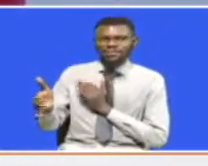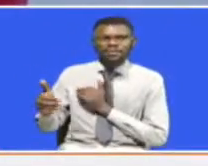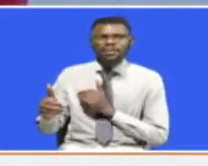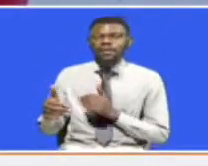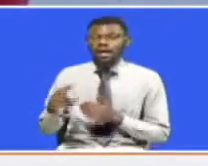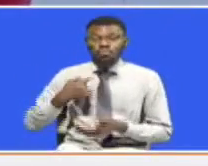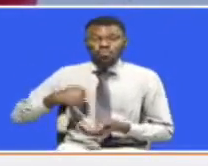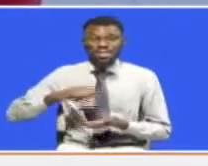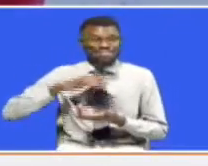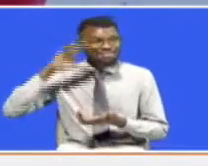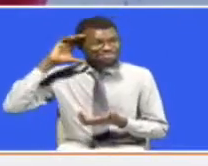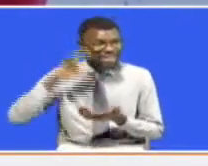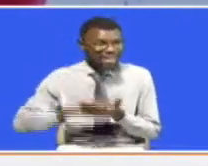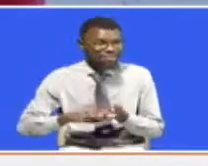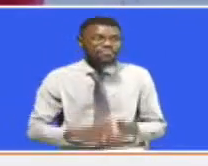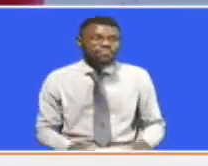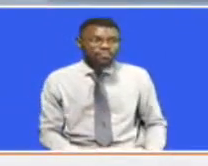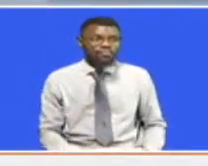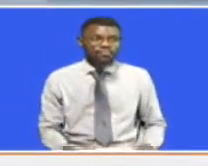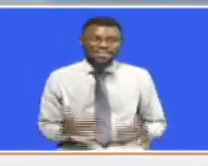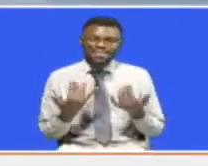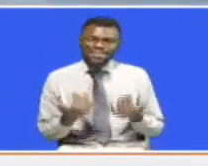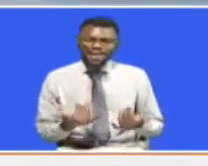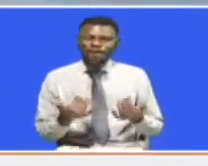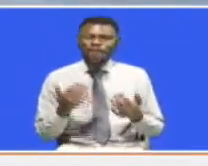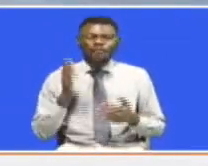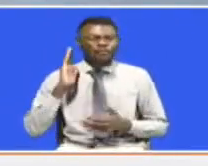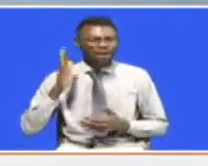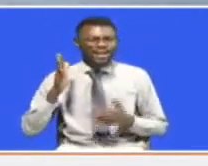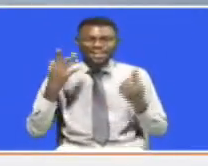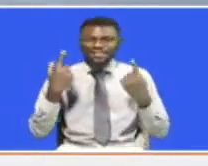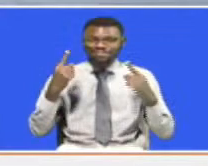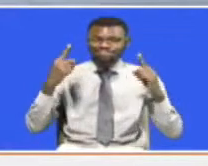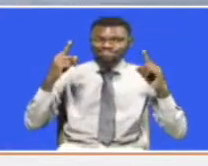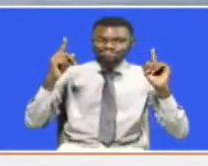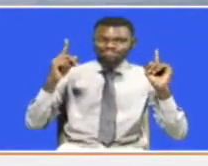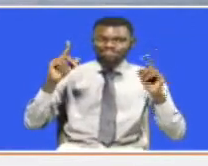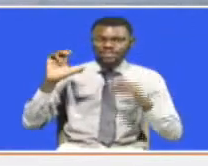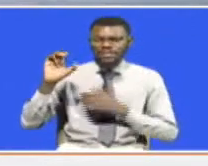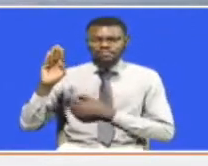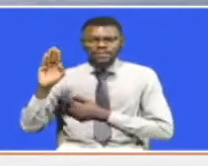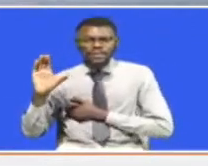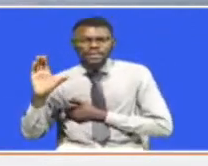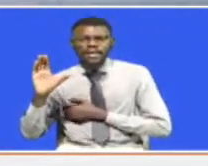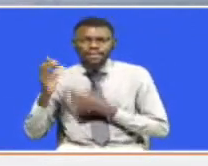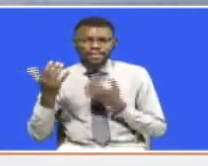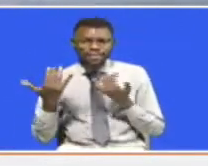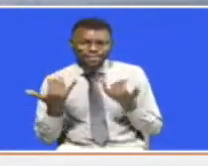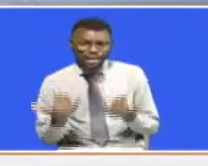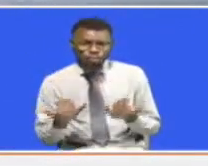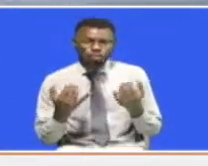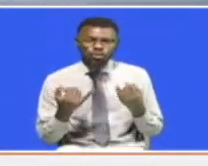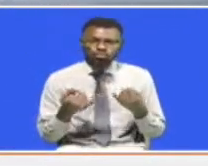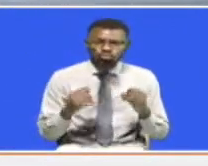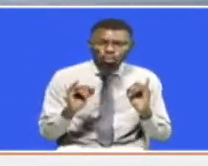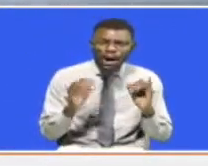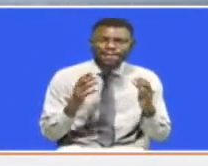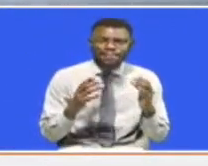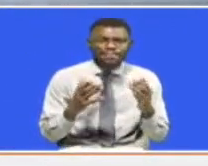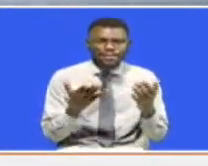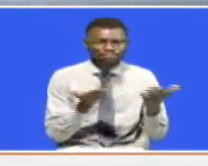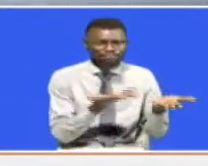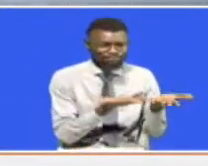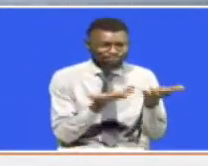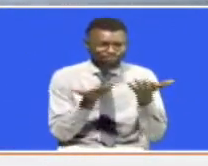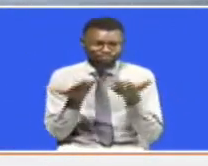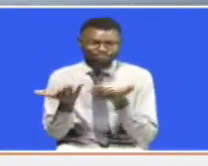we believe that this will materialize on what the CBC is trying to bring forth